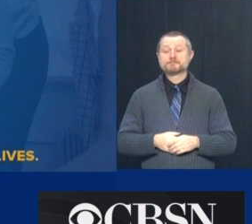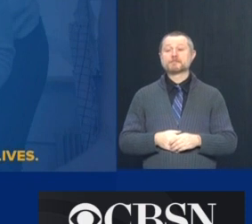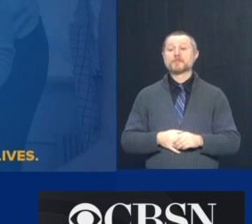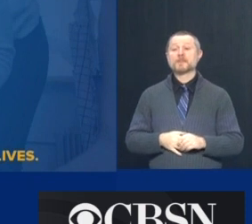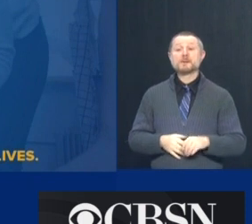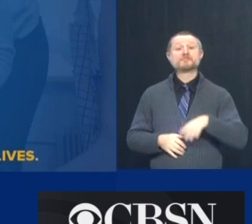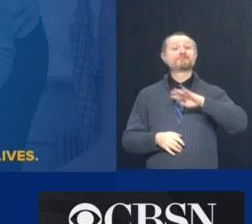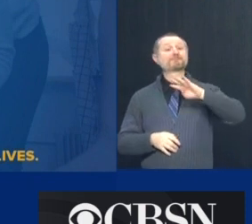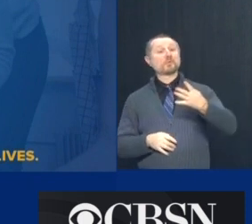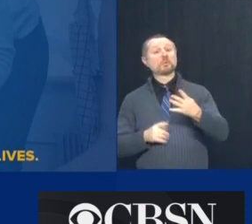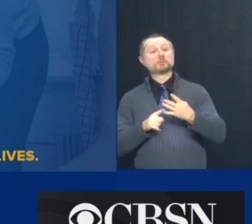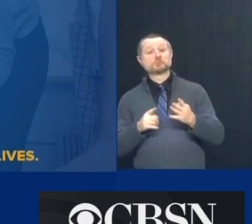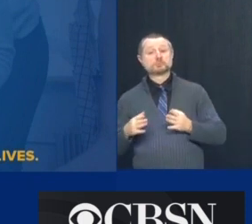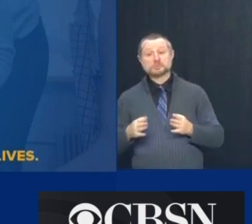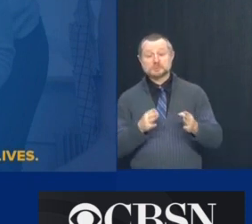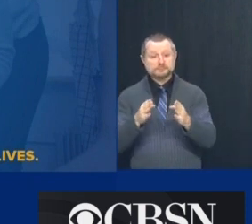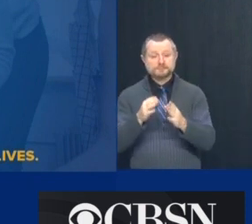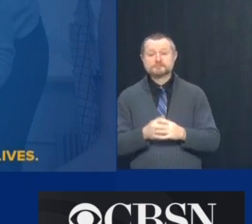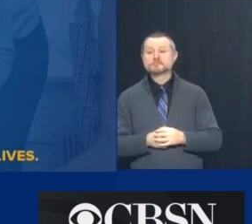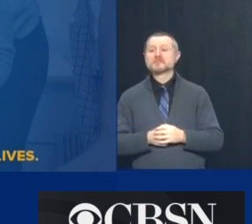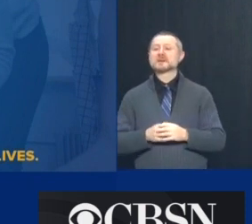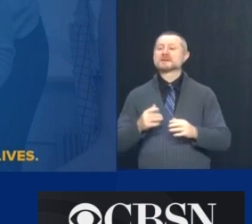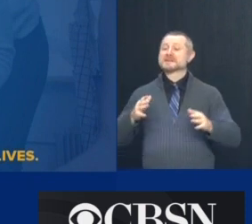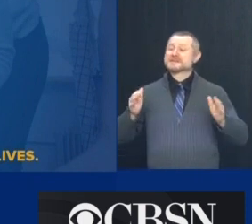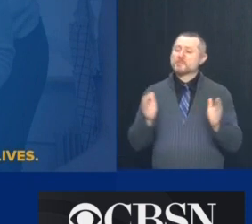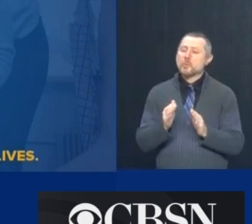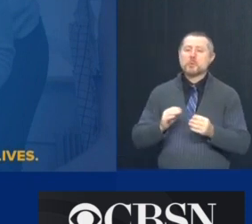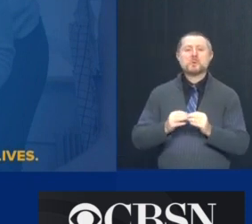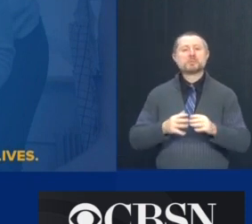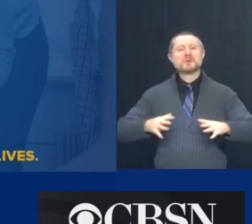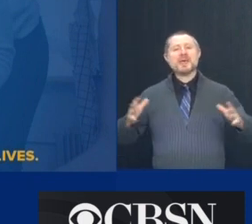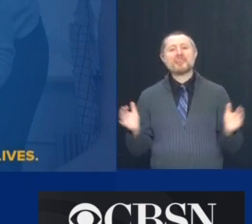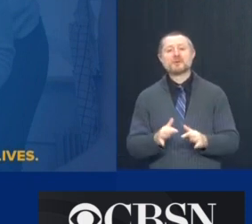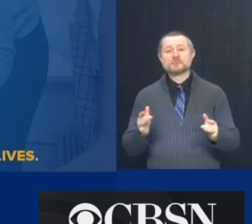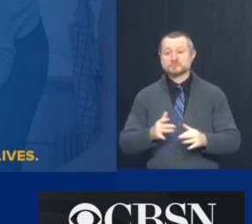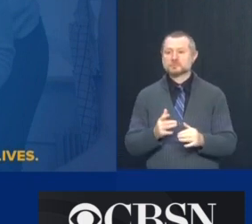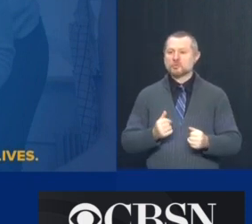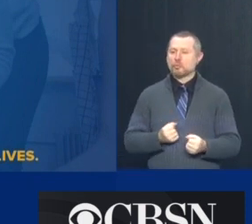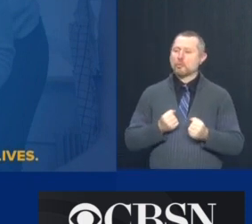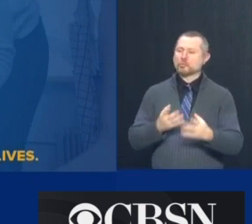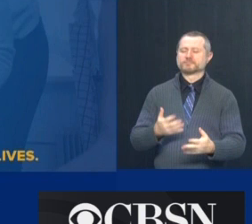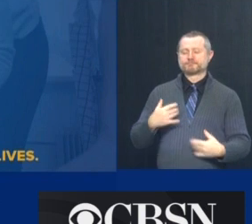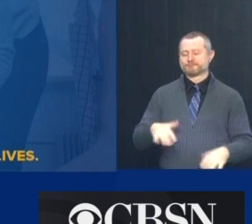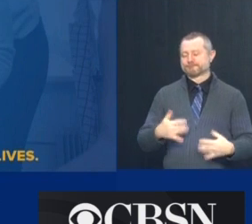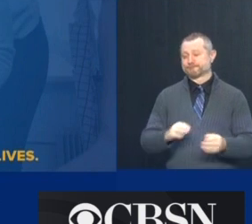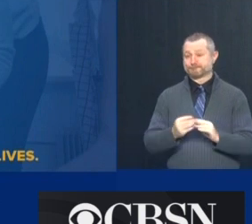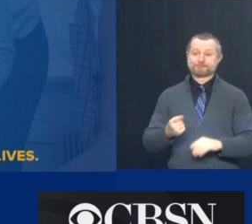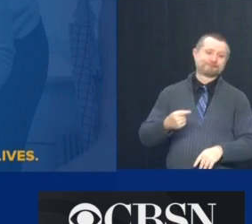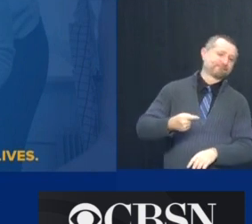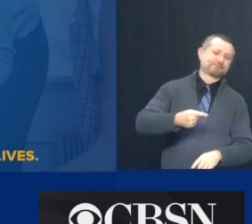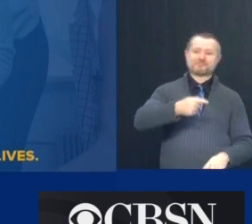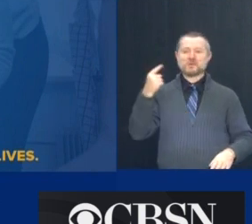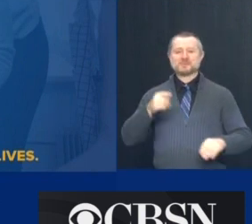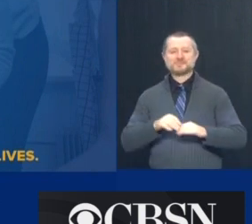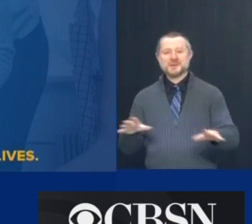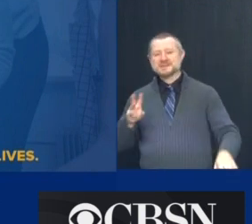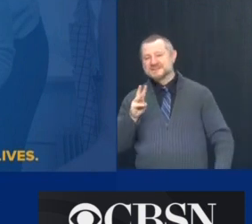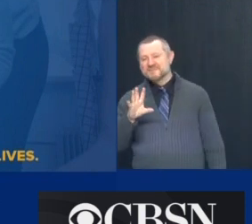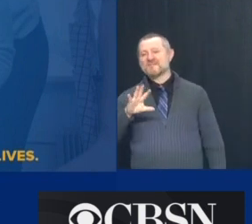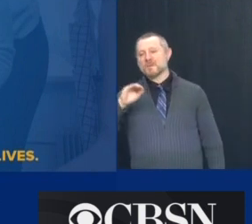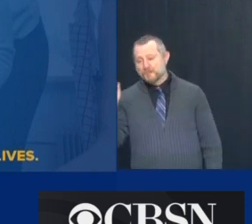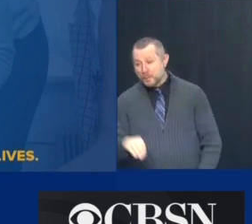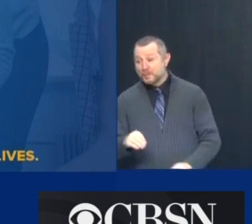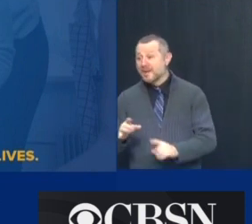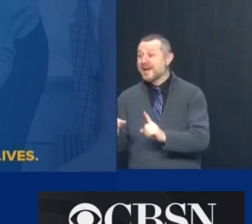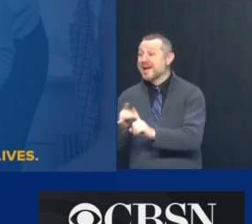The small gathering spread is now the #1 spreader, about 65% of all cases.